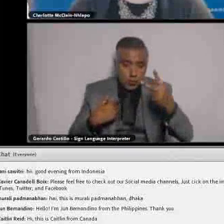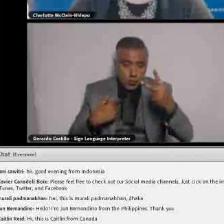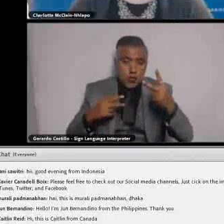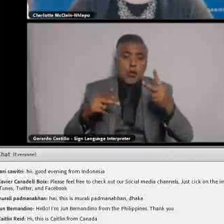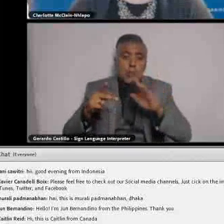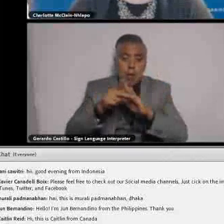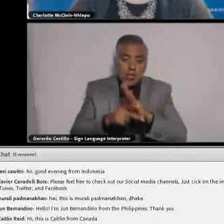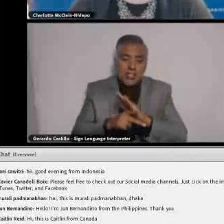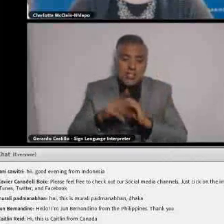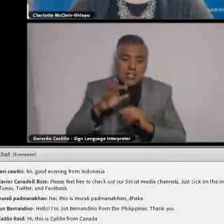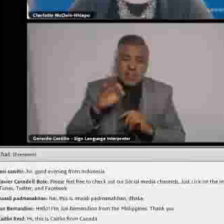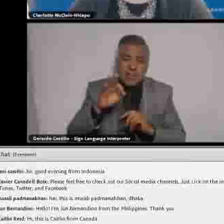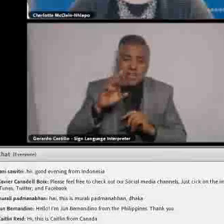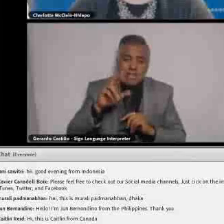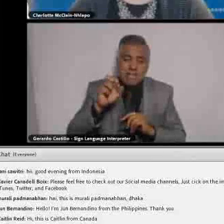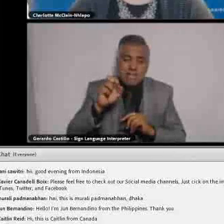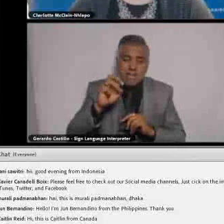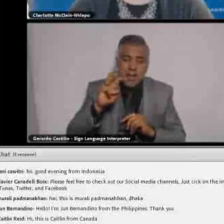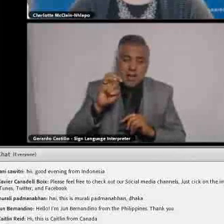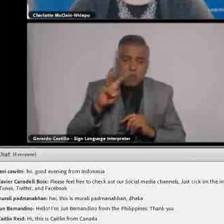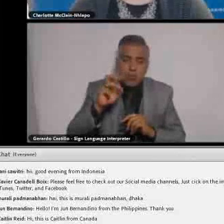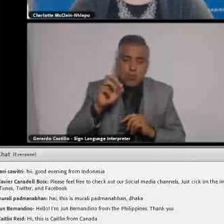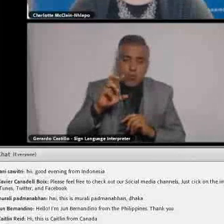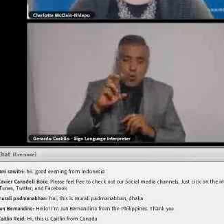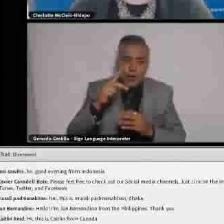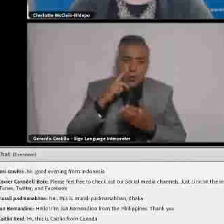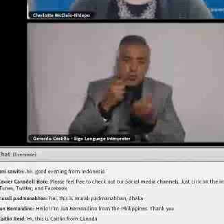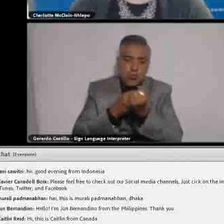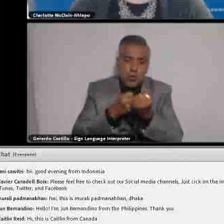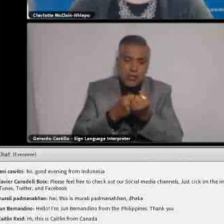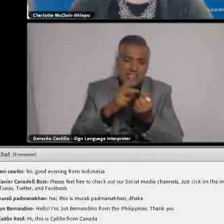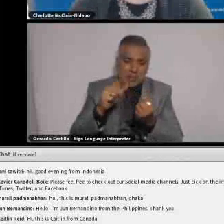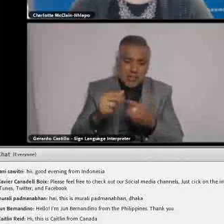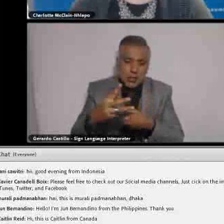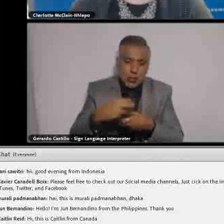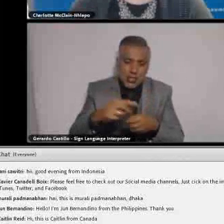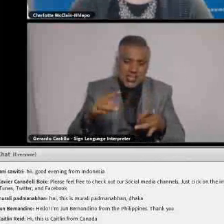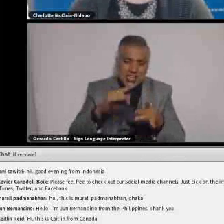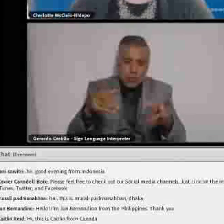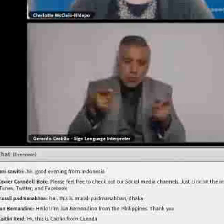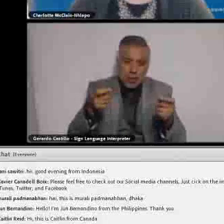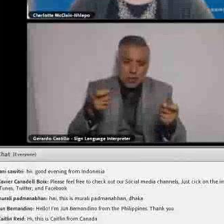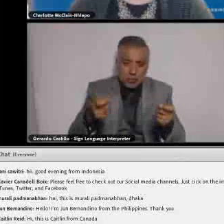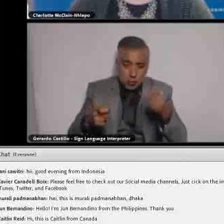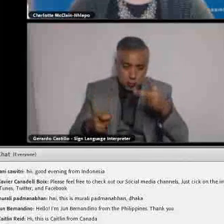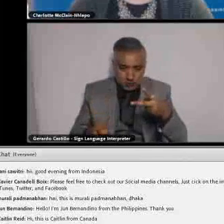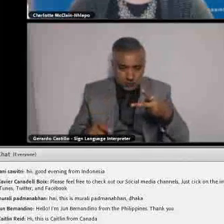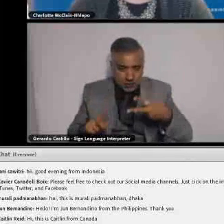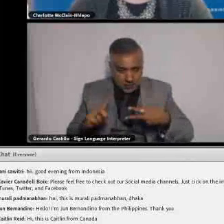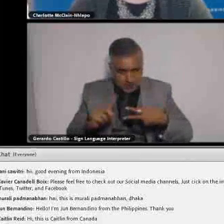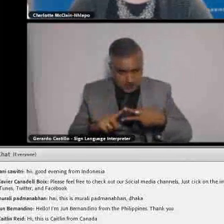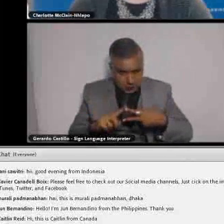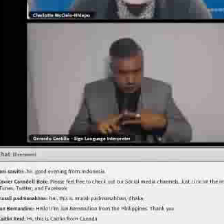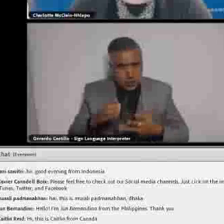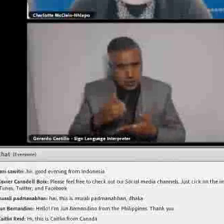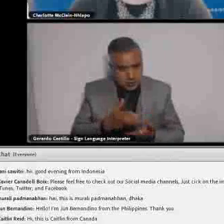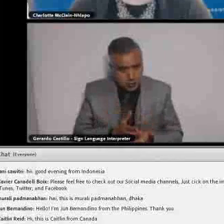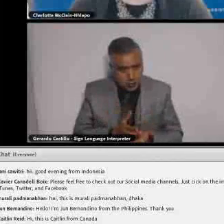to support disability inclusive disaster risk management. First, there's the Convention on Rights of Persons